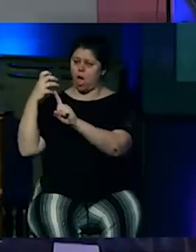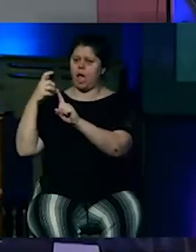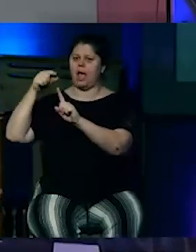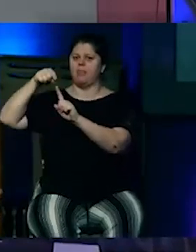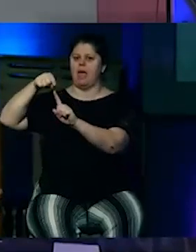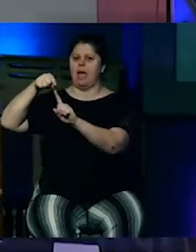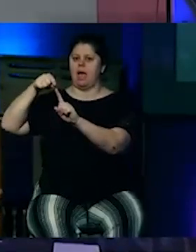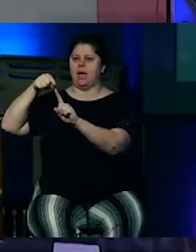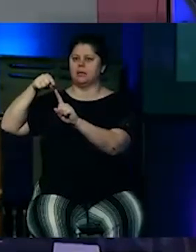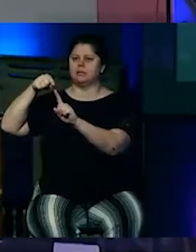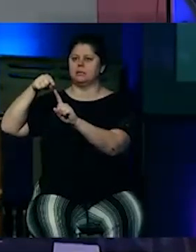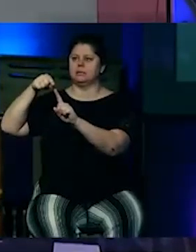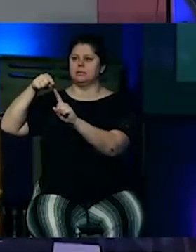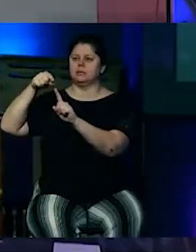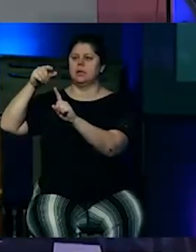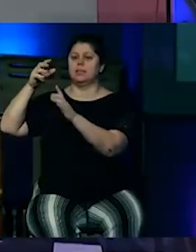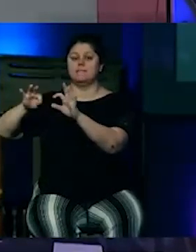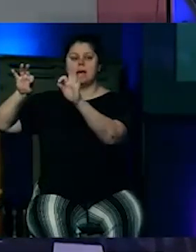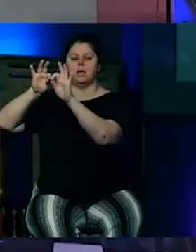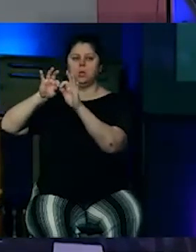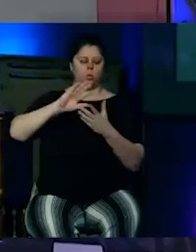less valuable than the things we had to give up in order for